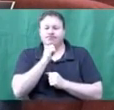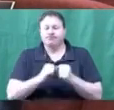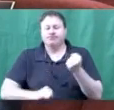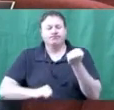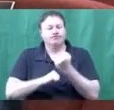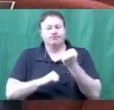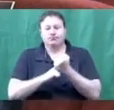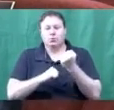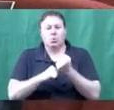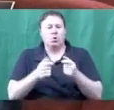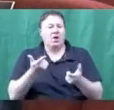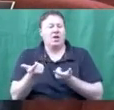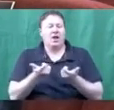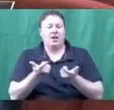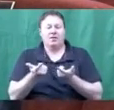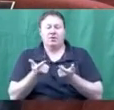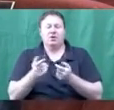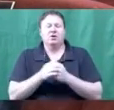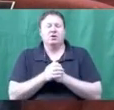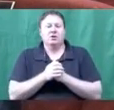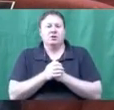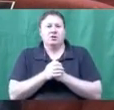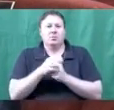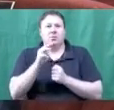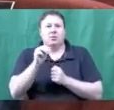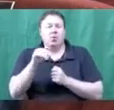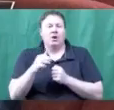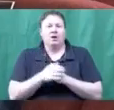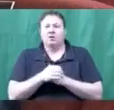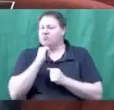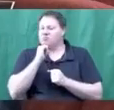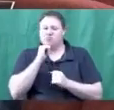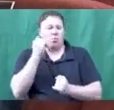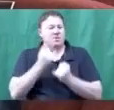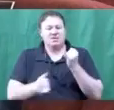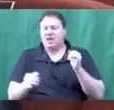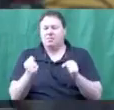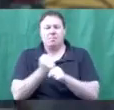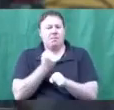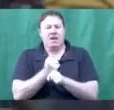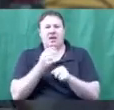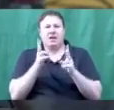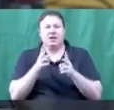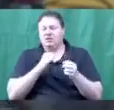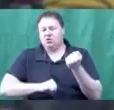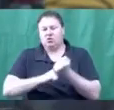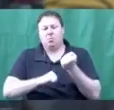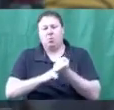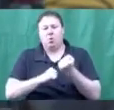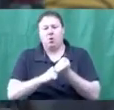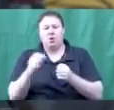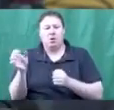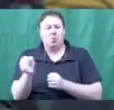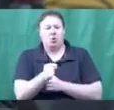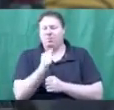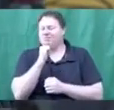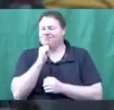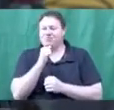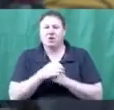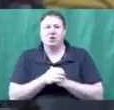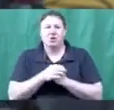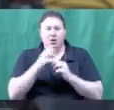We made a mistake, but we will not make the same mistake again and will not support this appointment. We trust, however, if the appointment goes through,